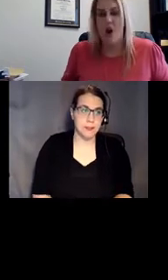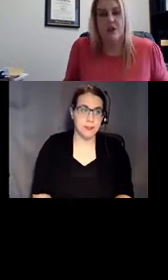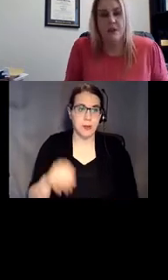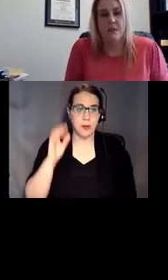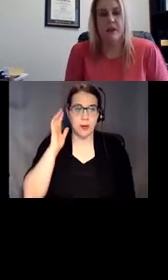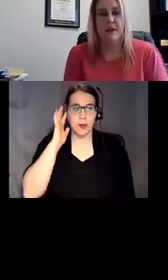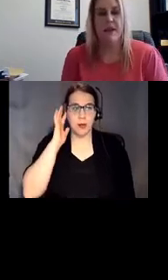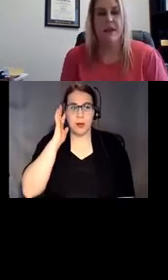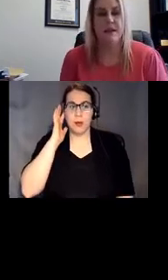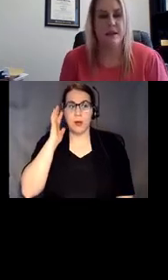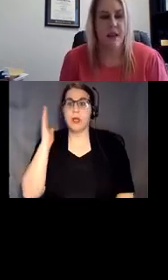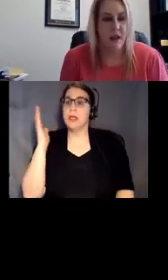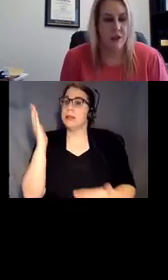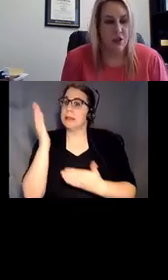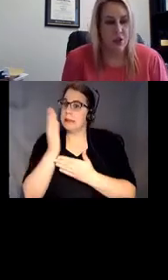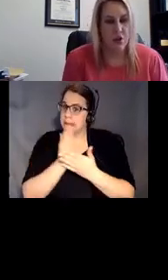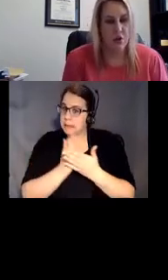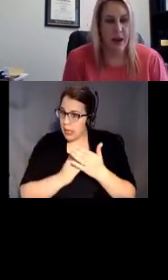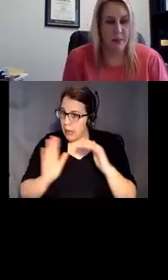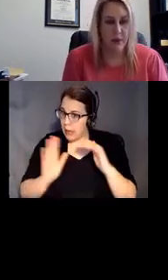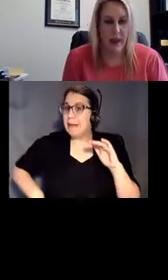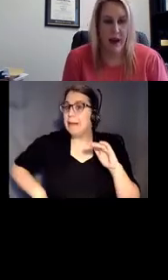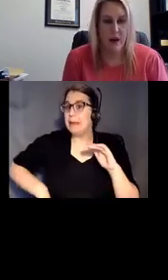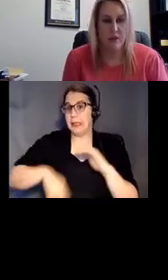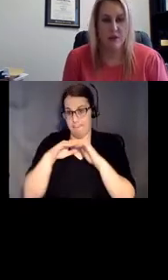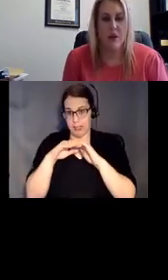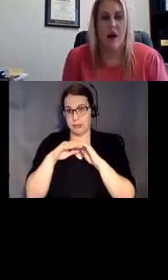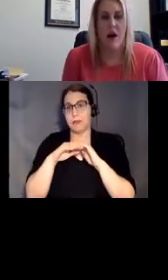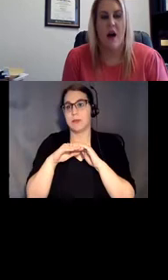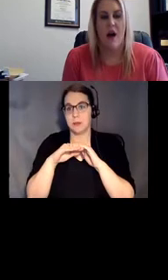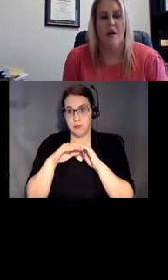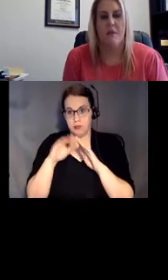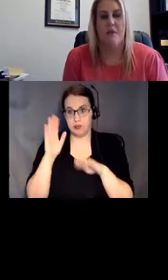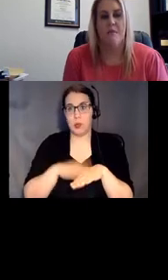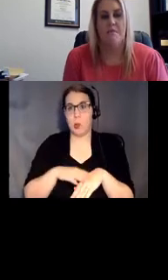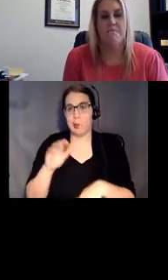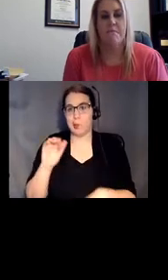So there are some limits to ABLE accounts.